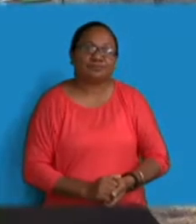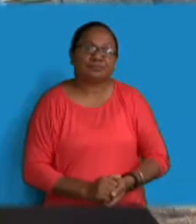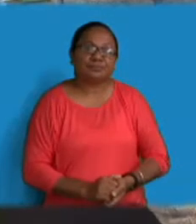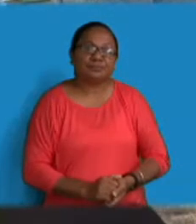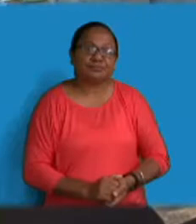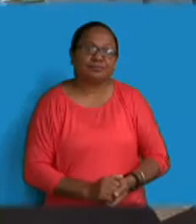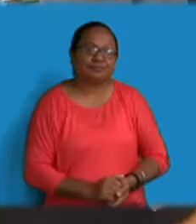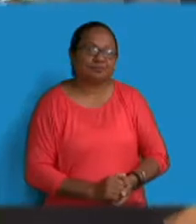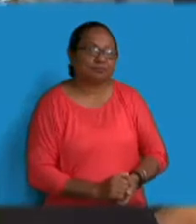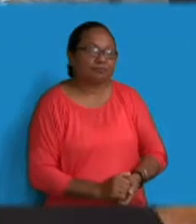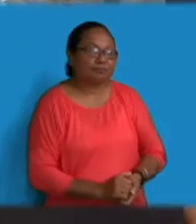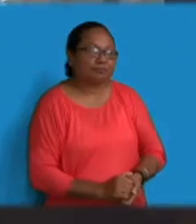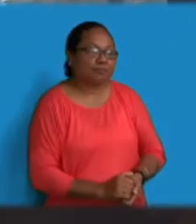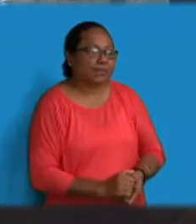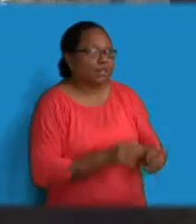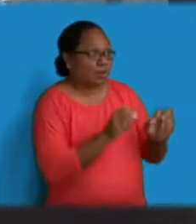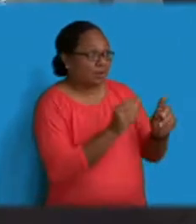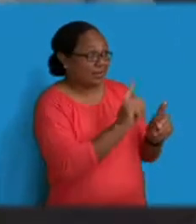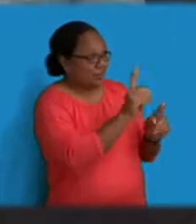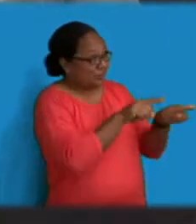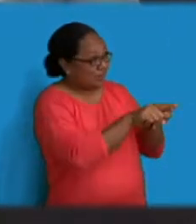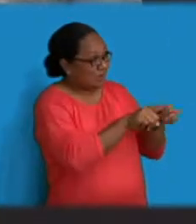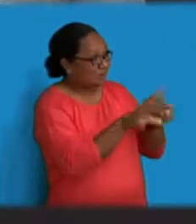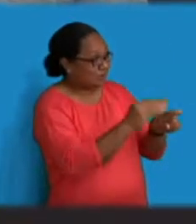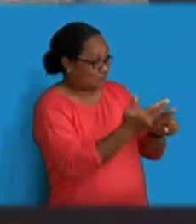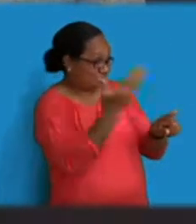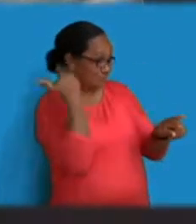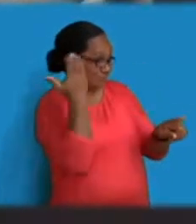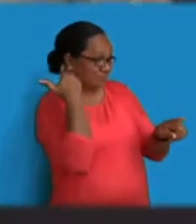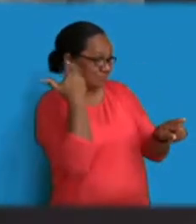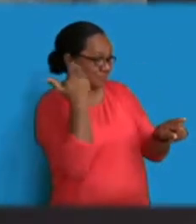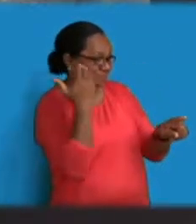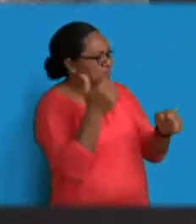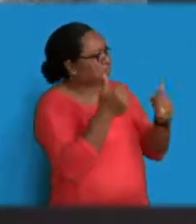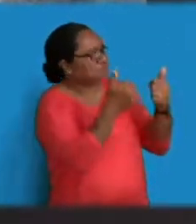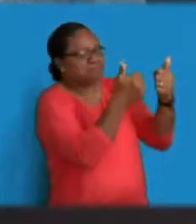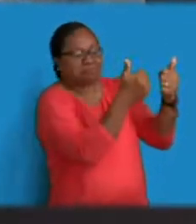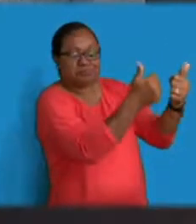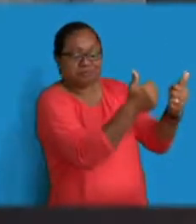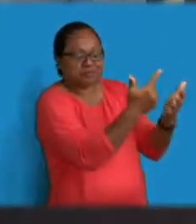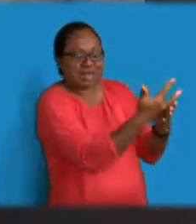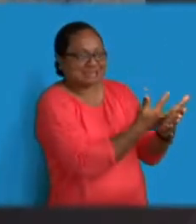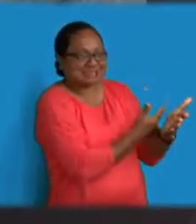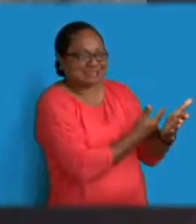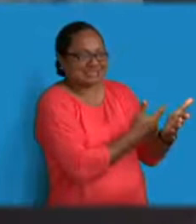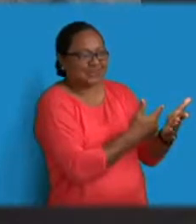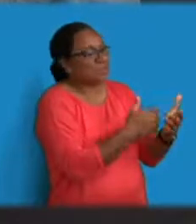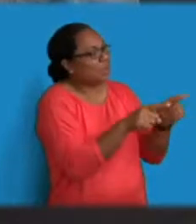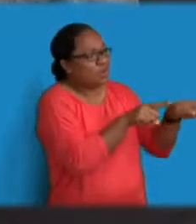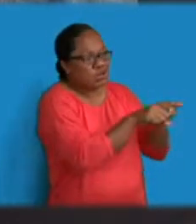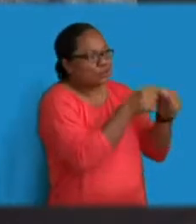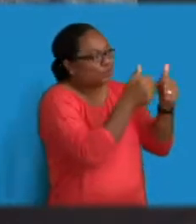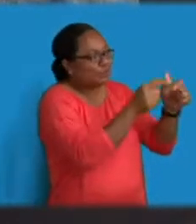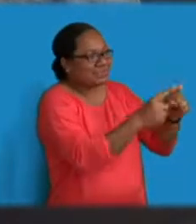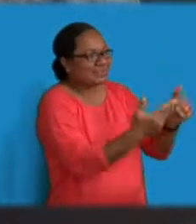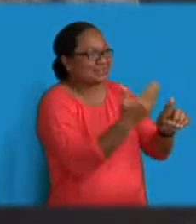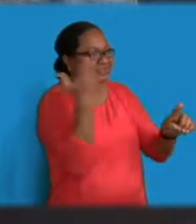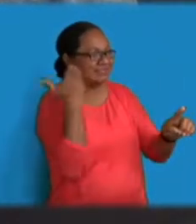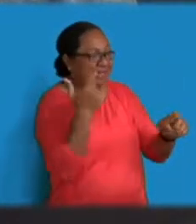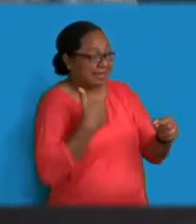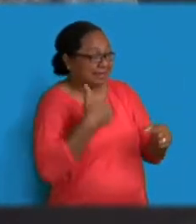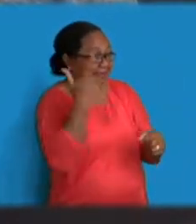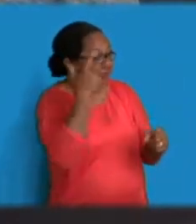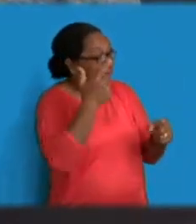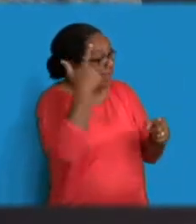Lessons learned, Madam Speaker, all good lessons. It's an initiative that I think has